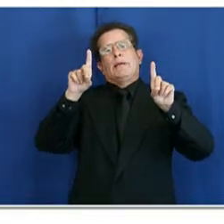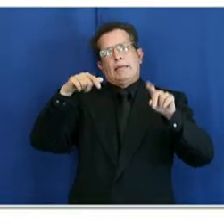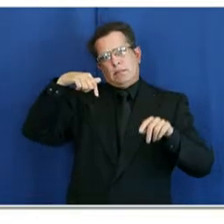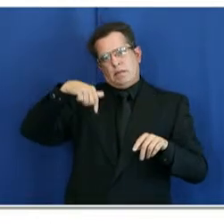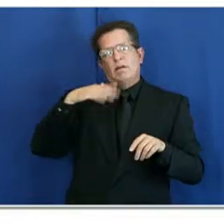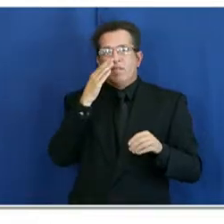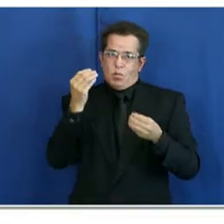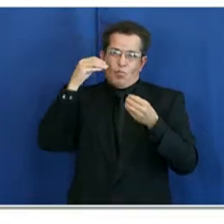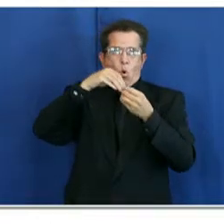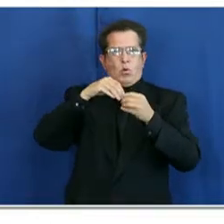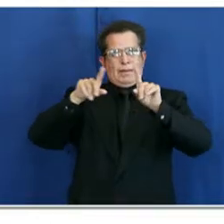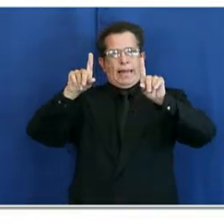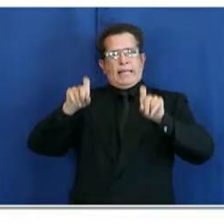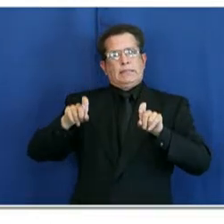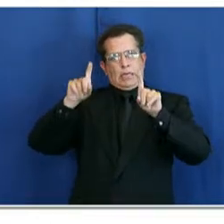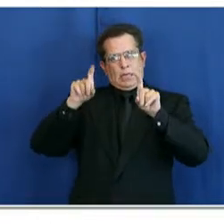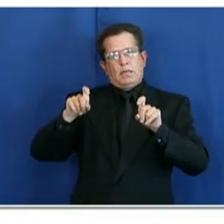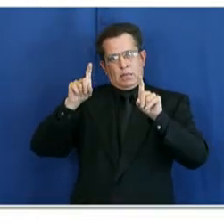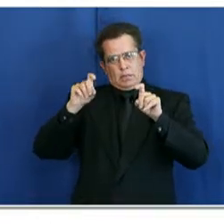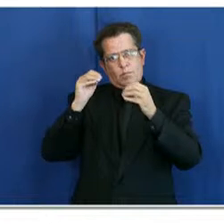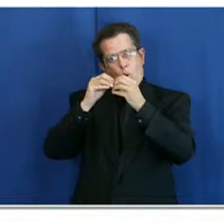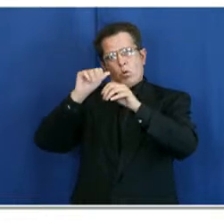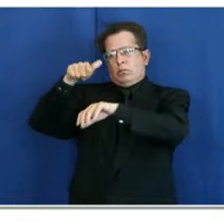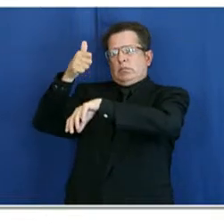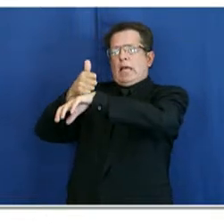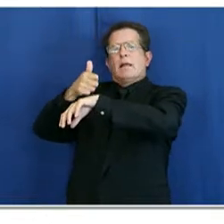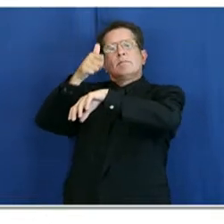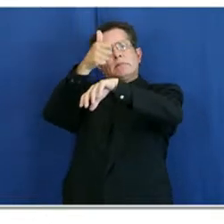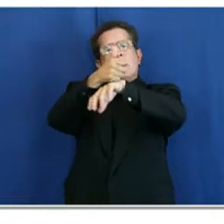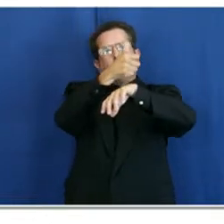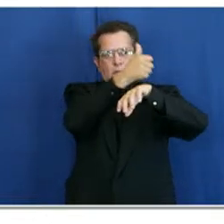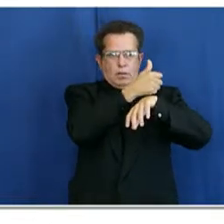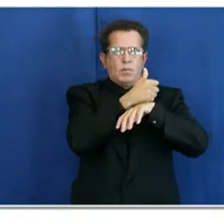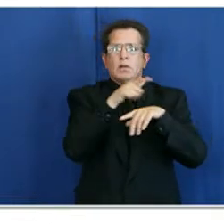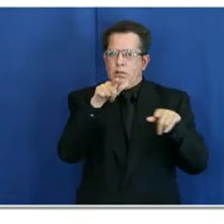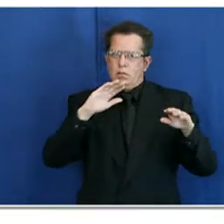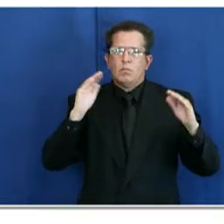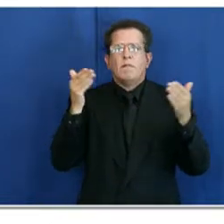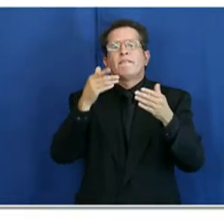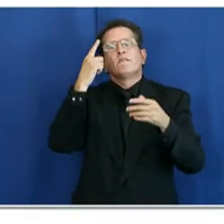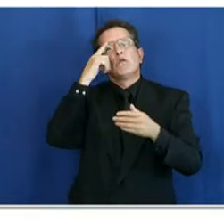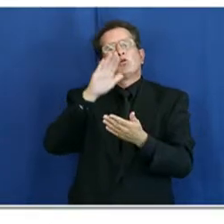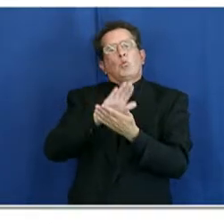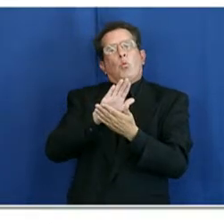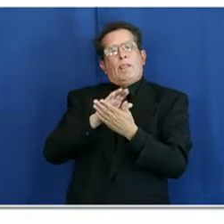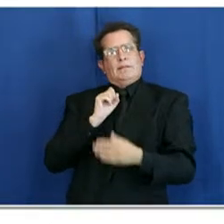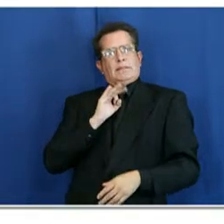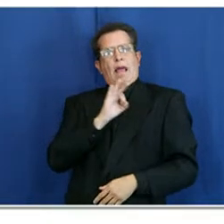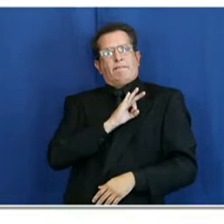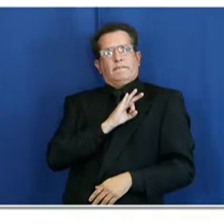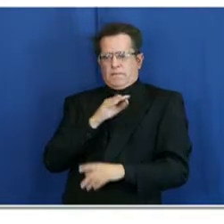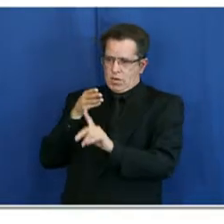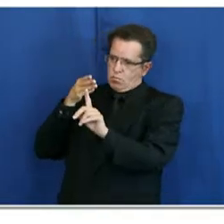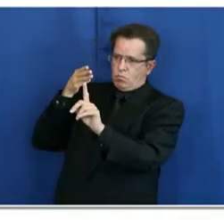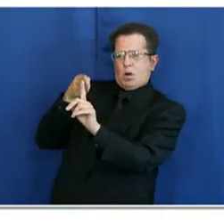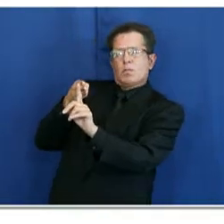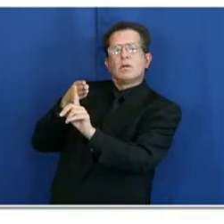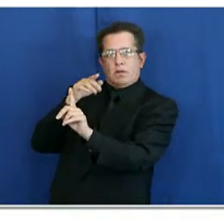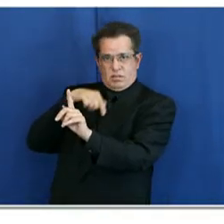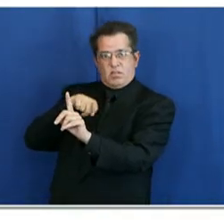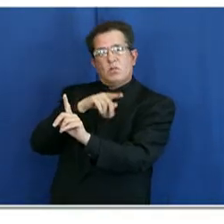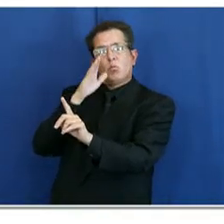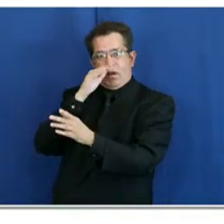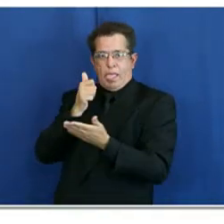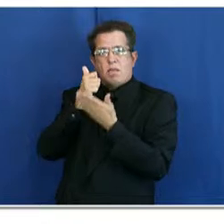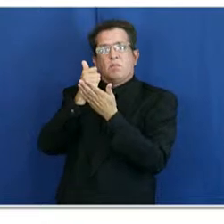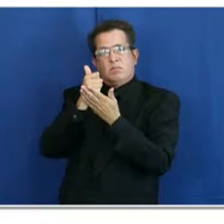additional testing sites regionally that will be dedicated for school staff. These will be locations the County Office of Education will